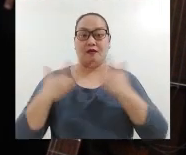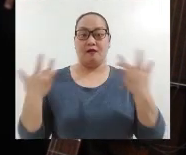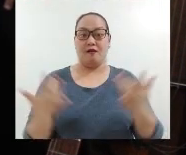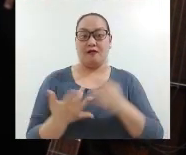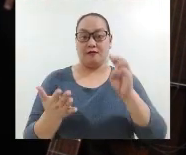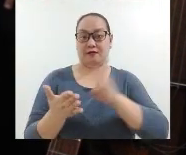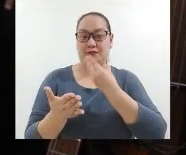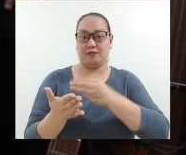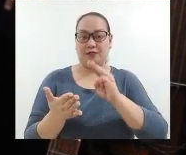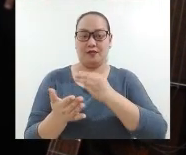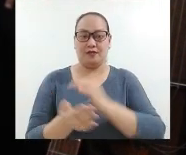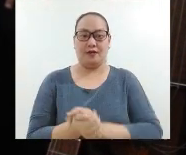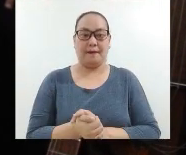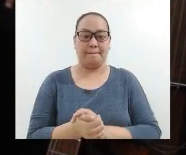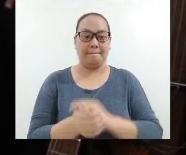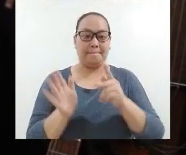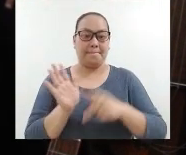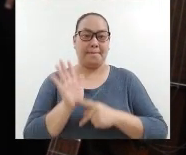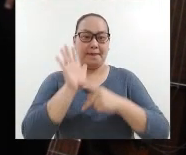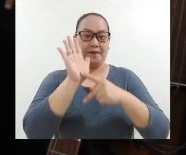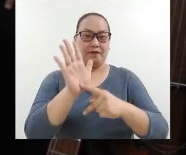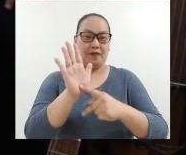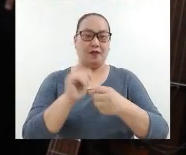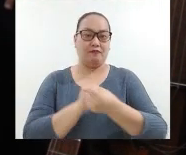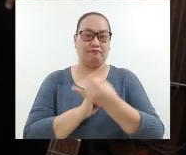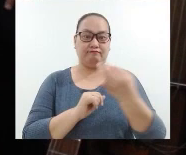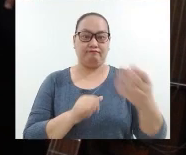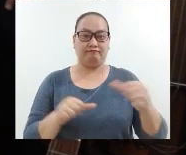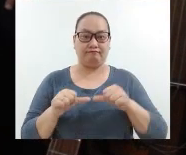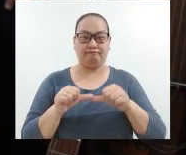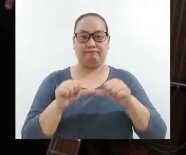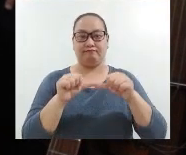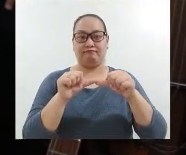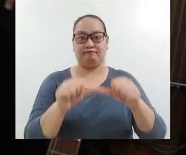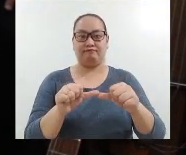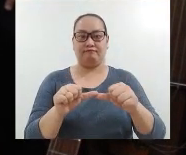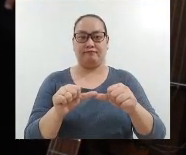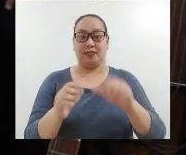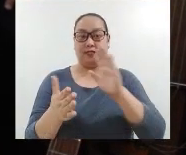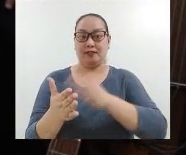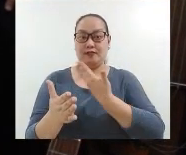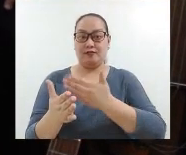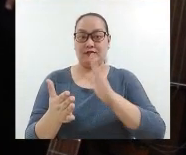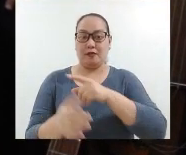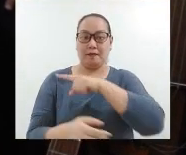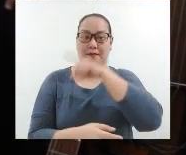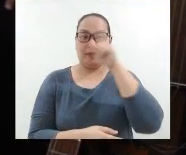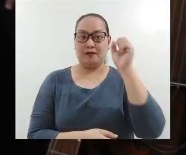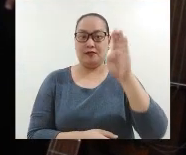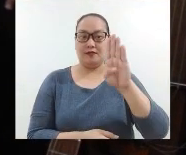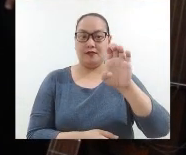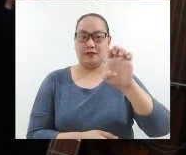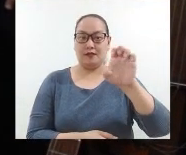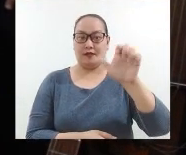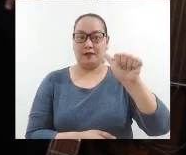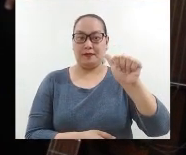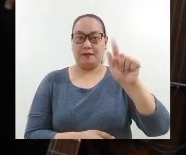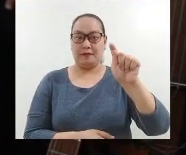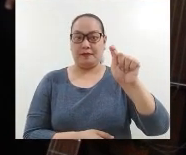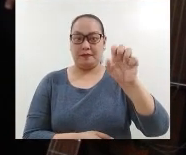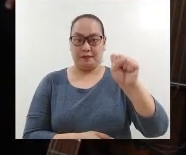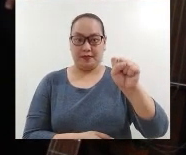music. Performance would count continuously throughout the entire piece because the beats are divided into